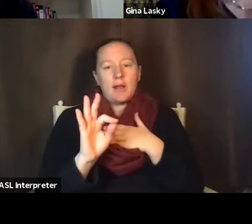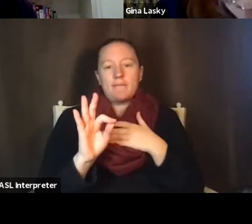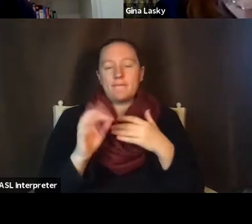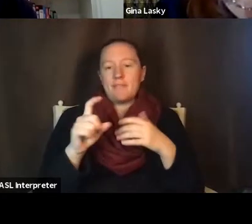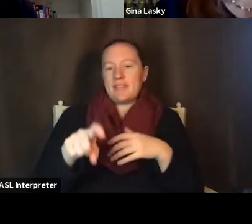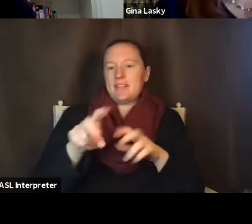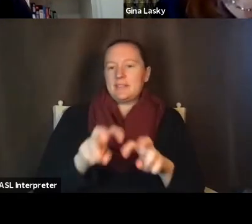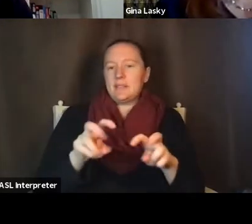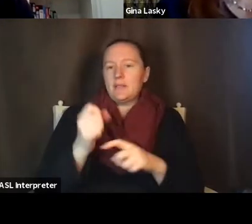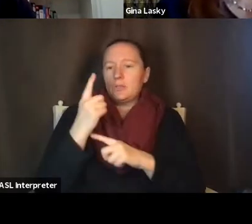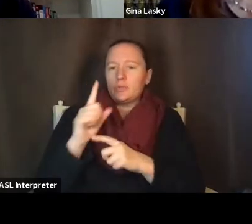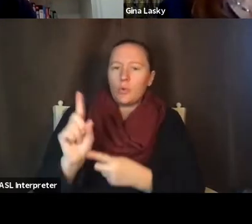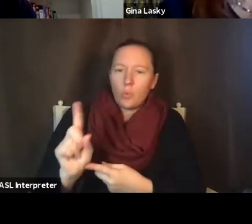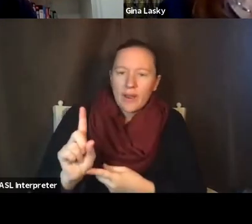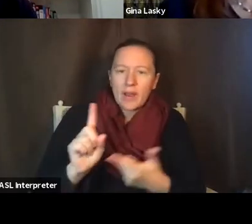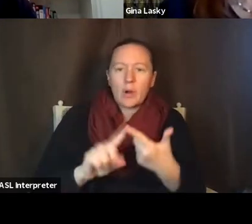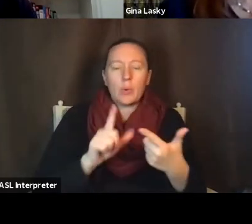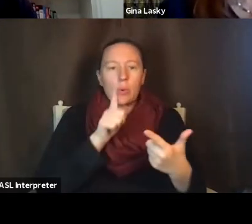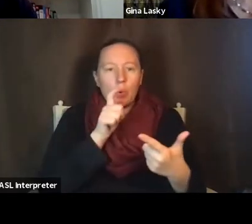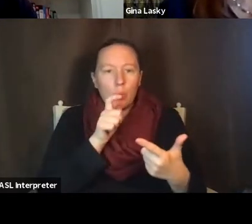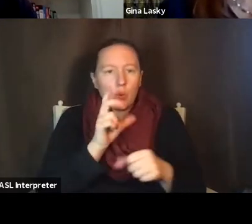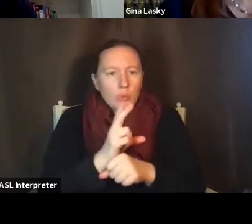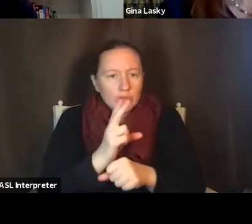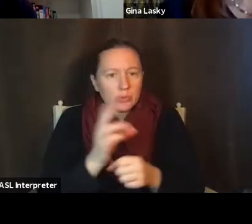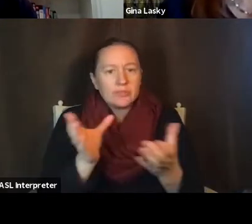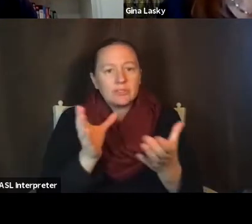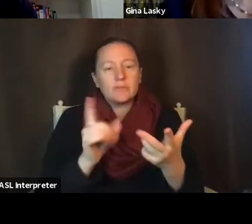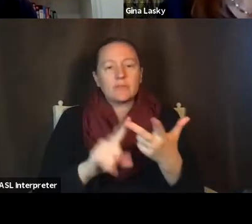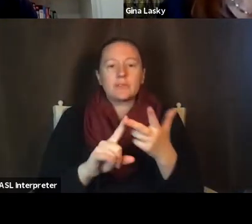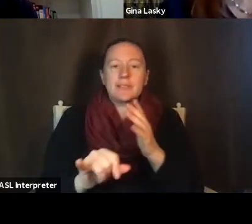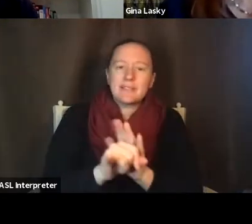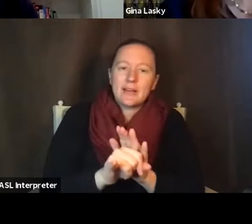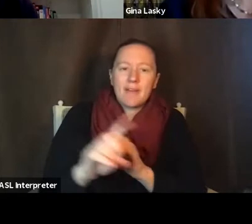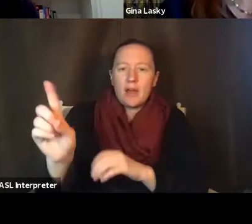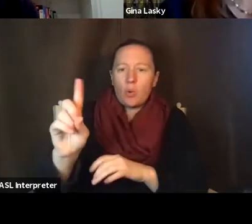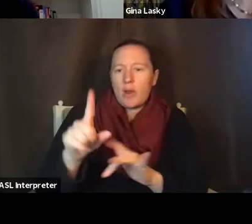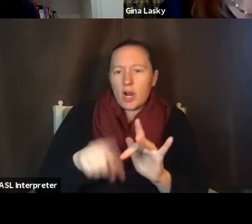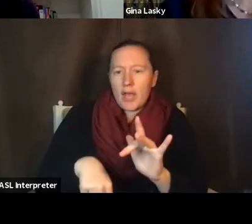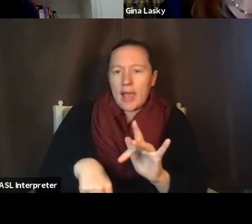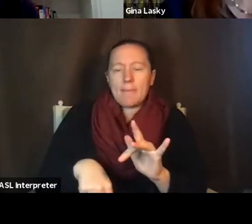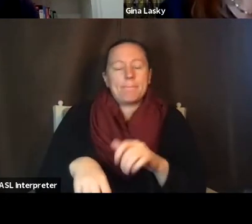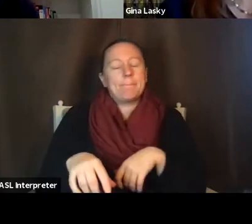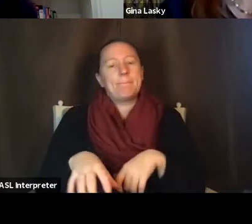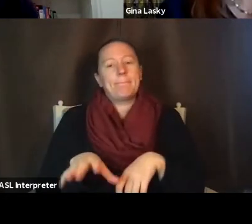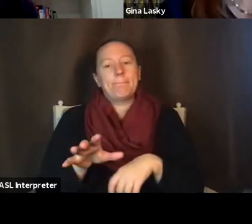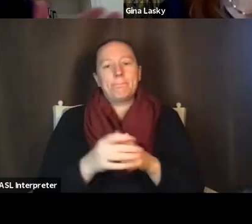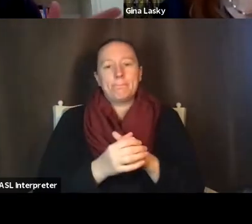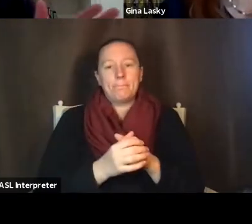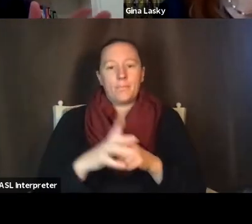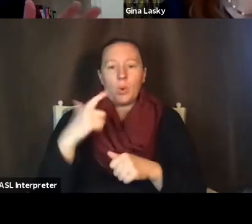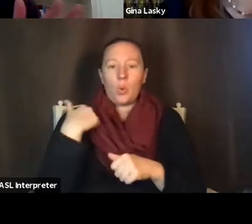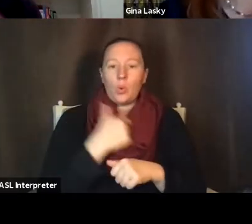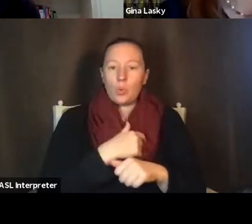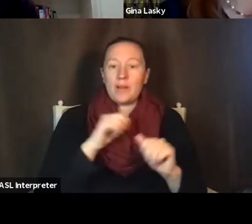to understand where and by whom services are being used and to identify where gaps in the broader continuum exist. So again, we can map